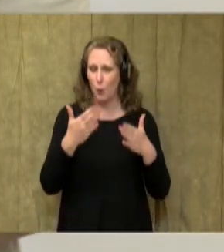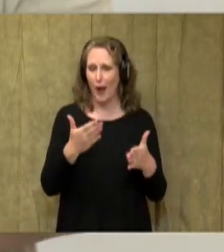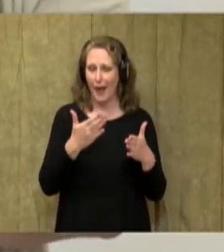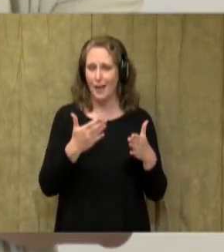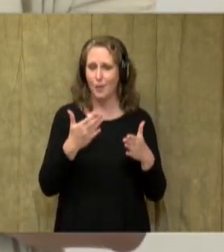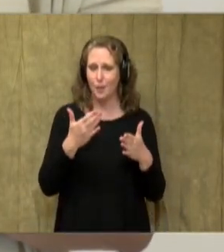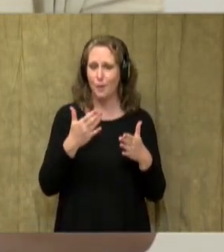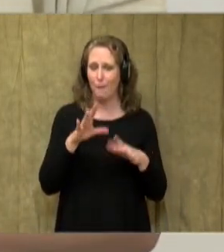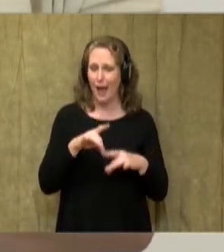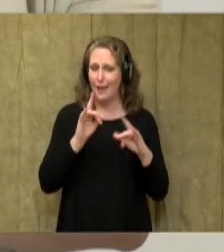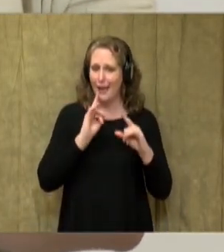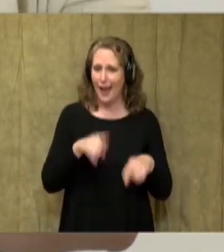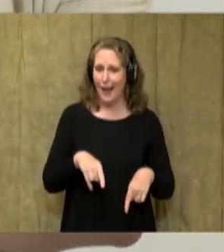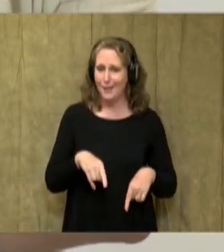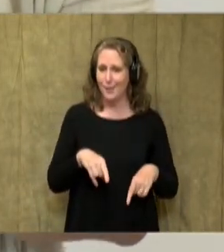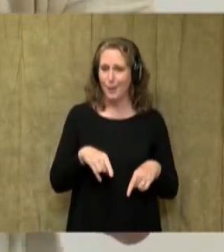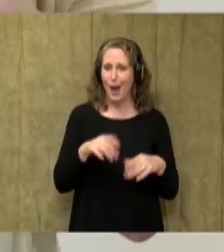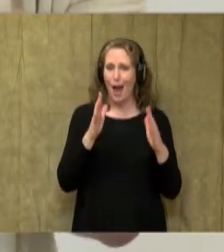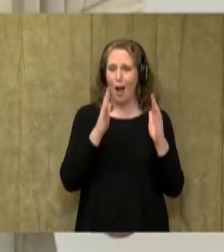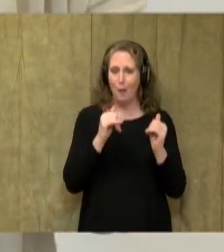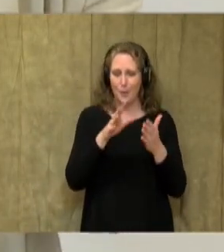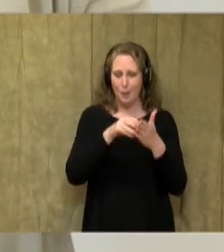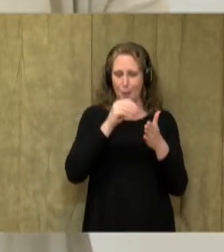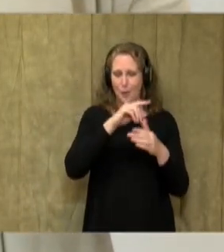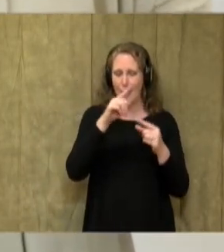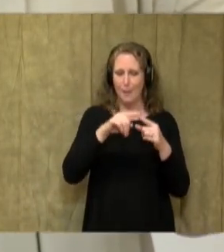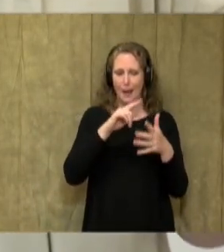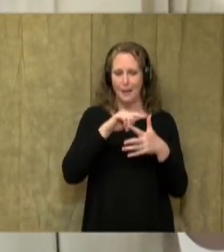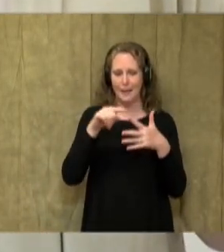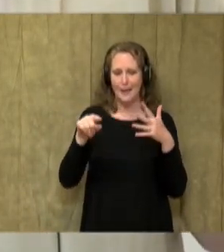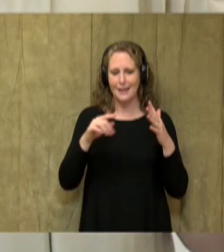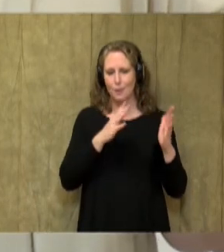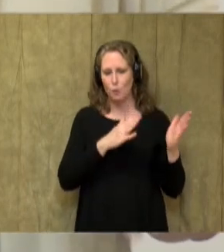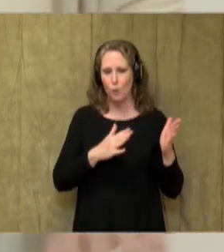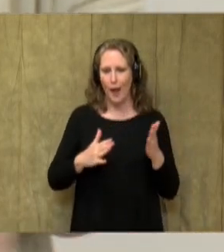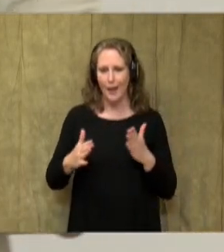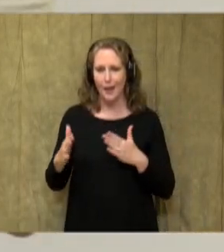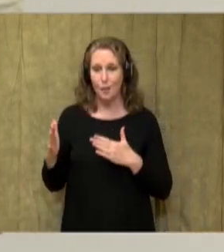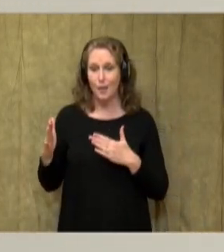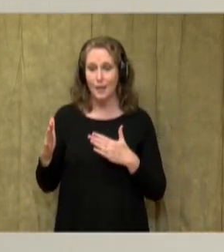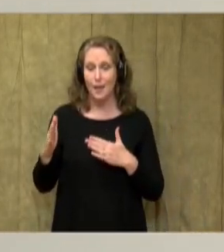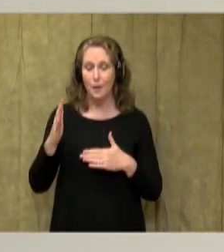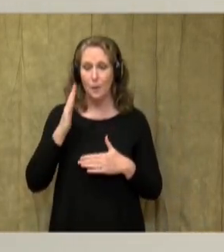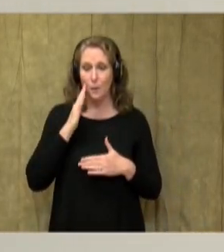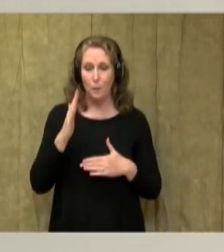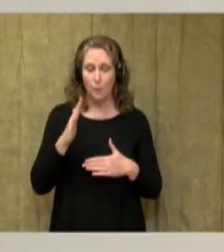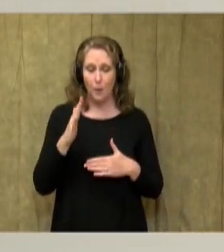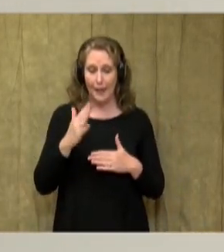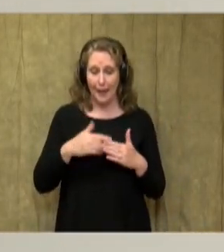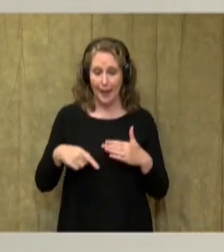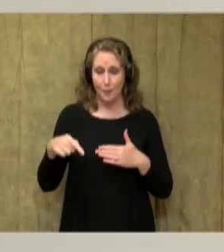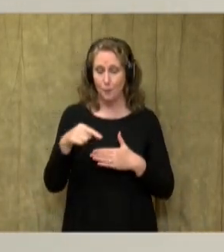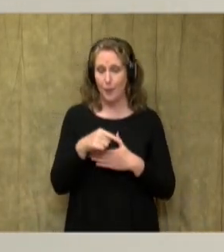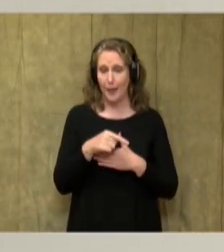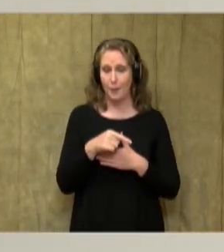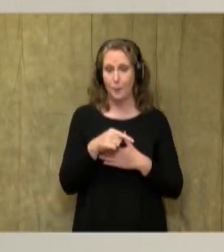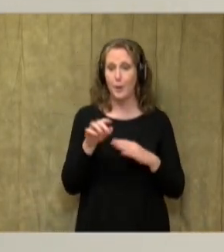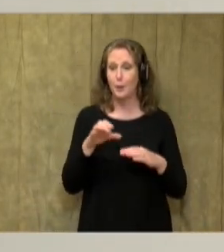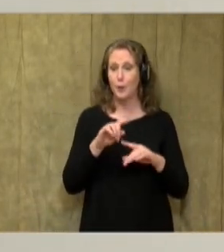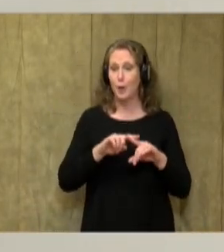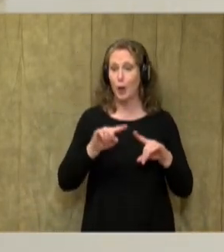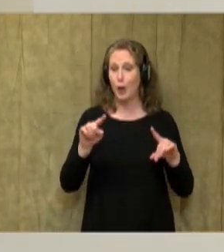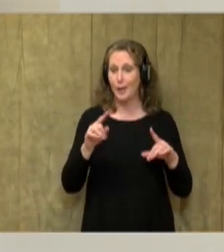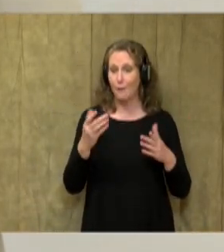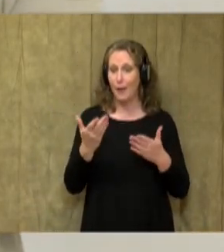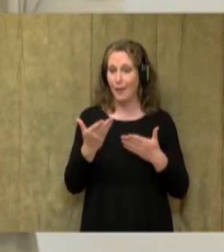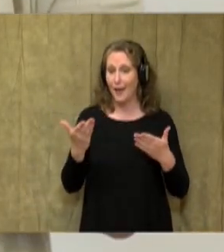problem like that. So I hope that you guys have learned about all these different strategies. We will be moving on next week. I'm really excited about it. We're